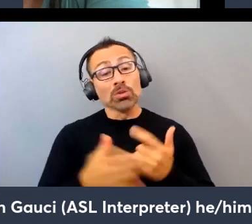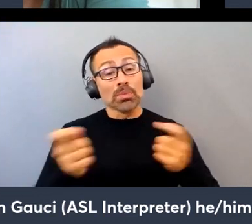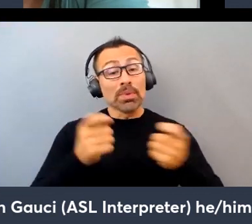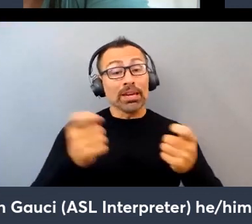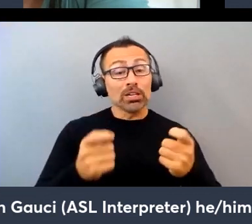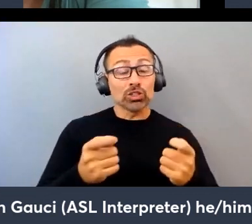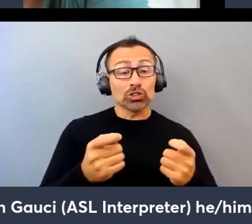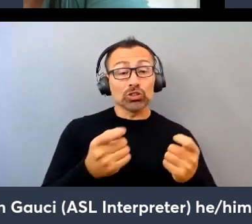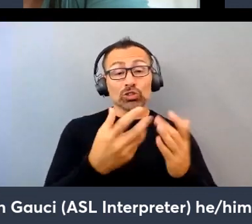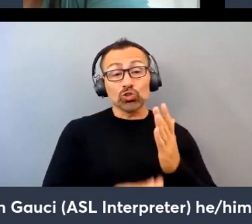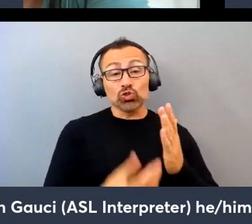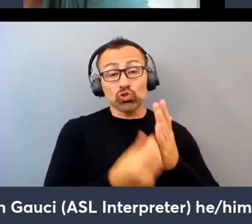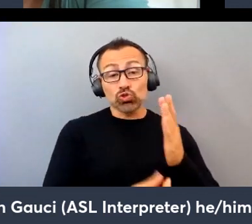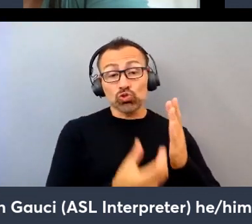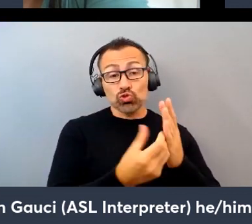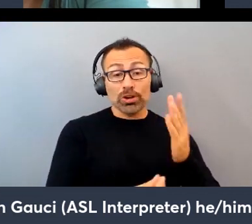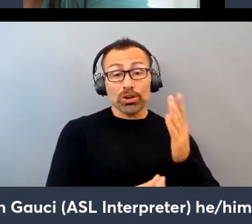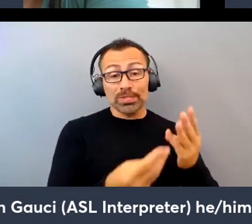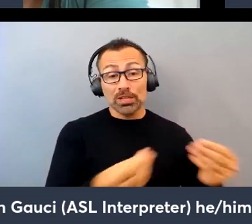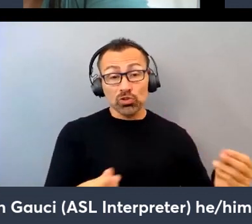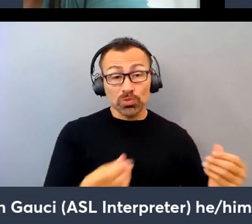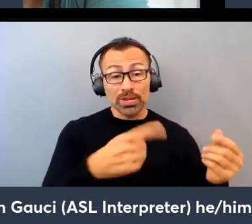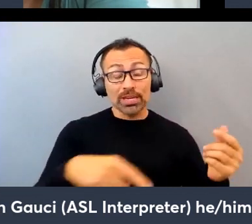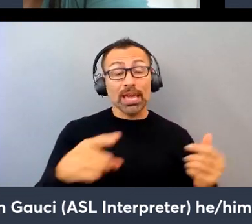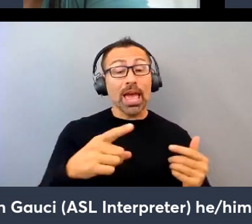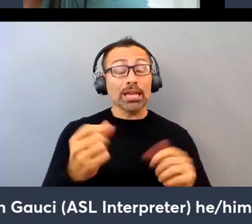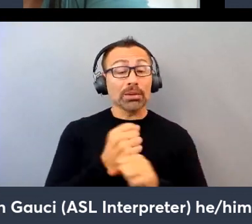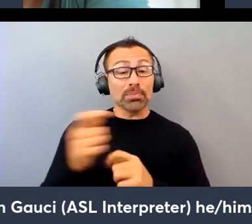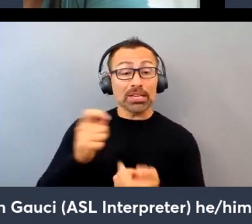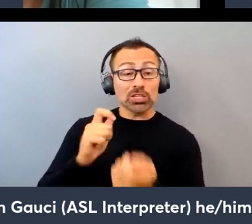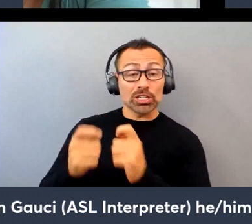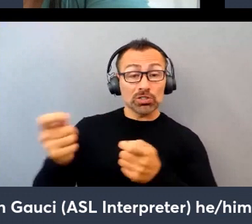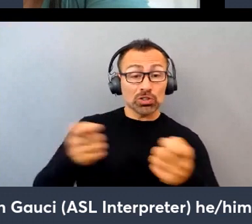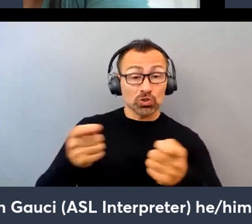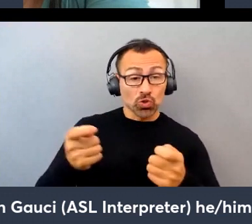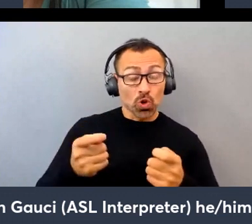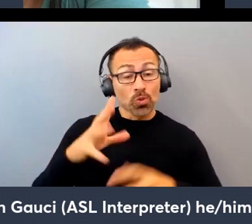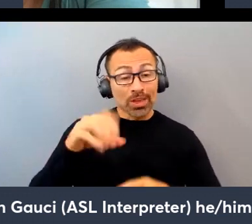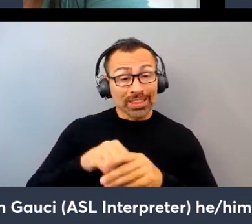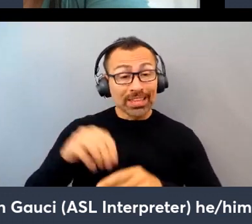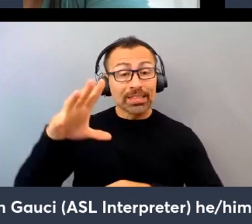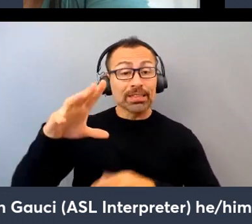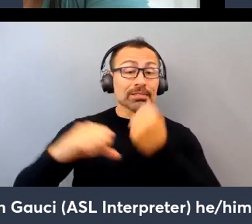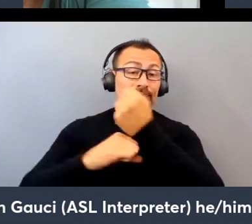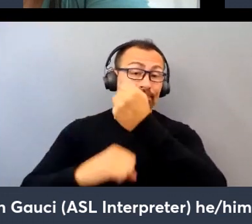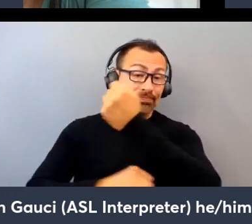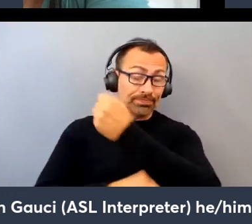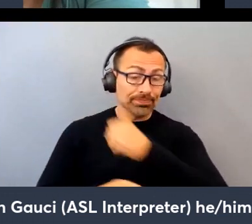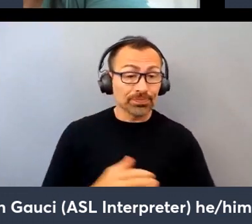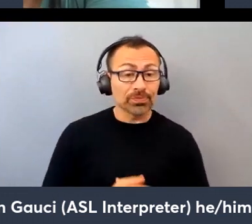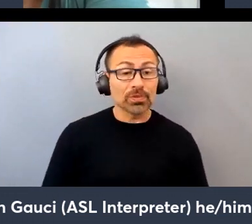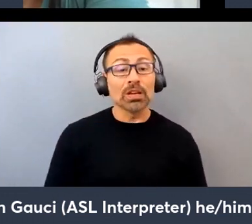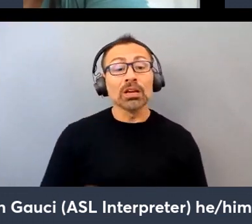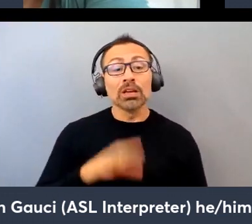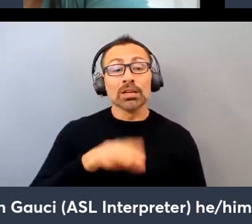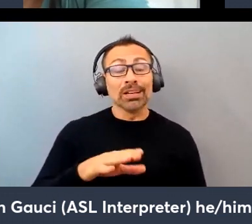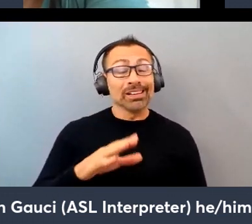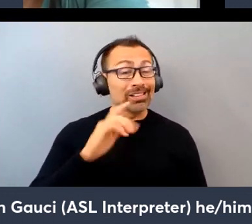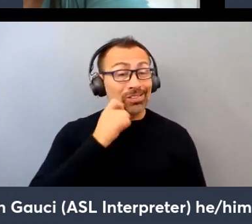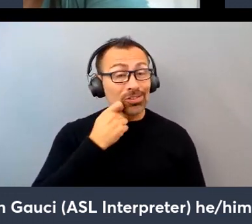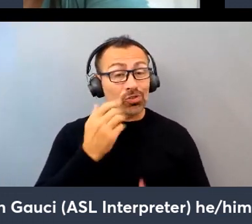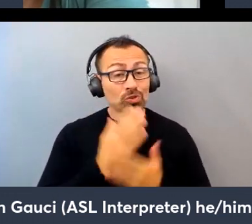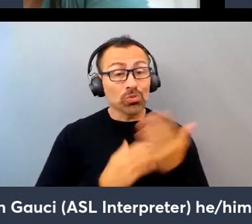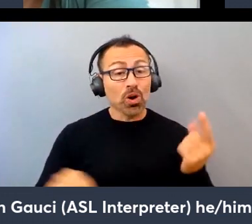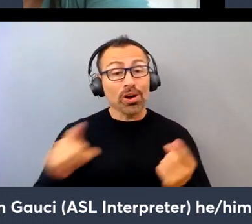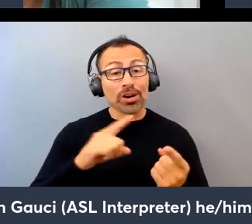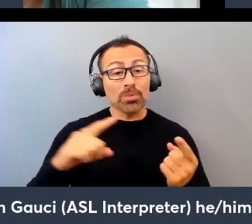and give the ability to make control changes to the infrastructure, right? And the core part of CloudFormation, two core concepts